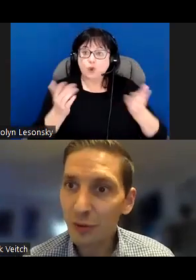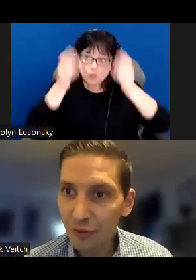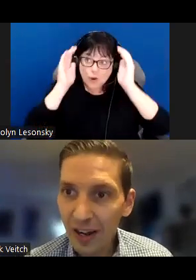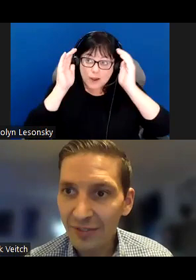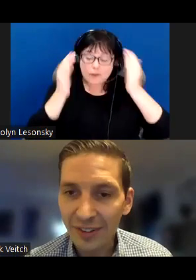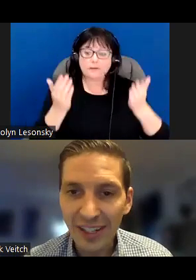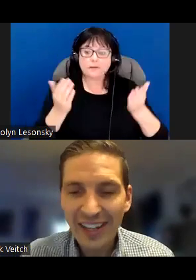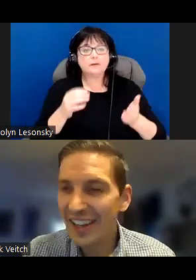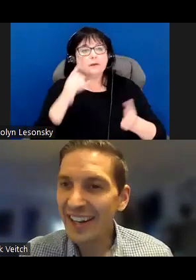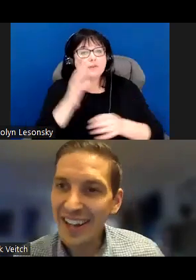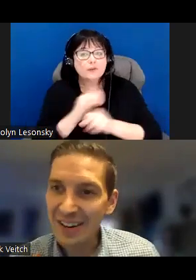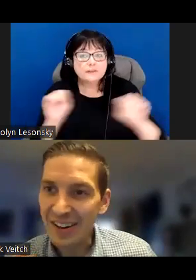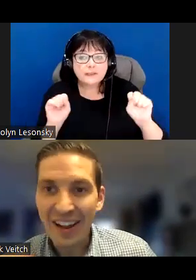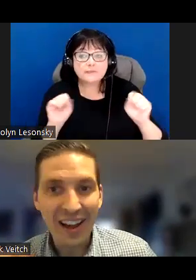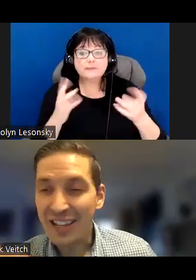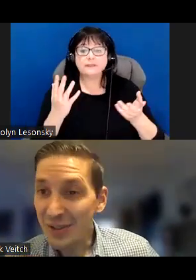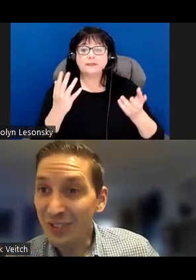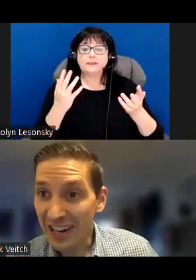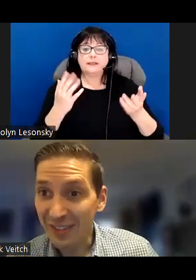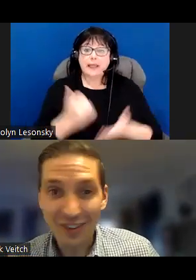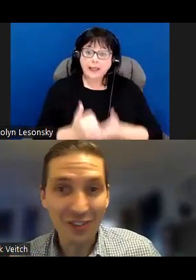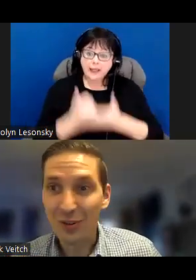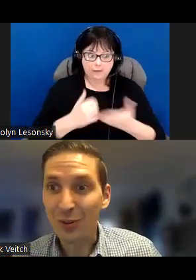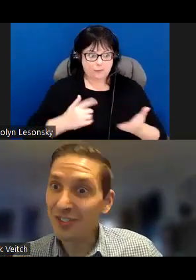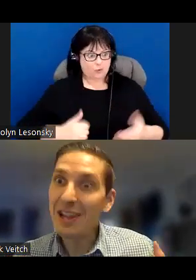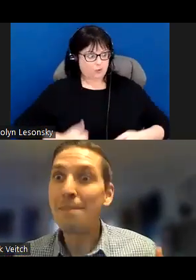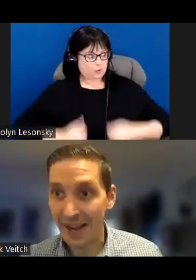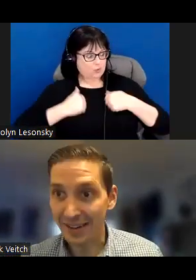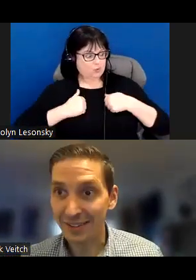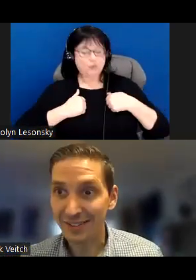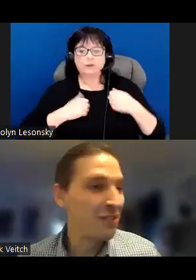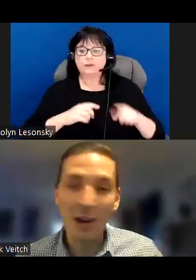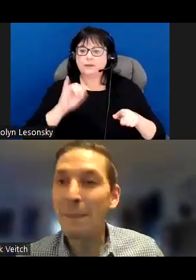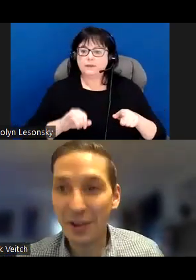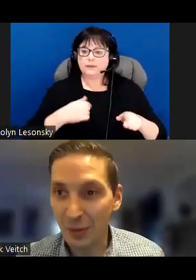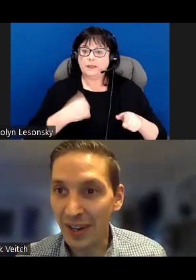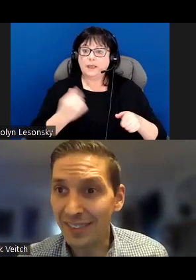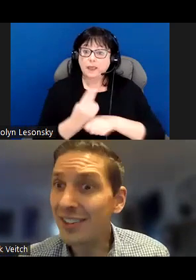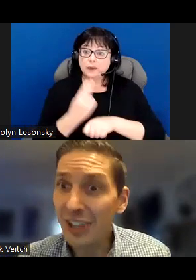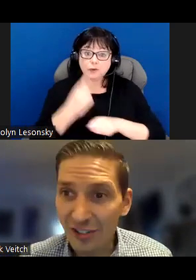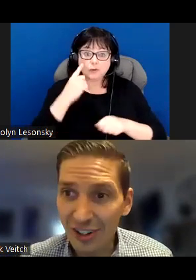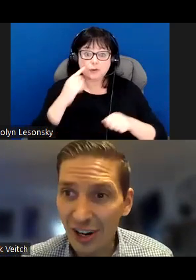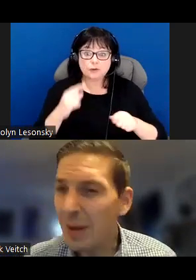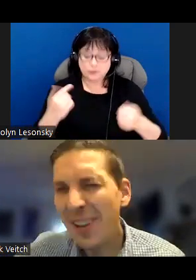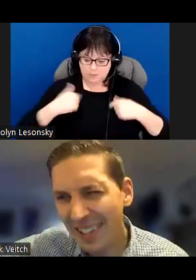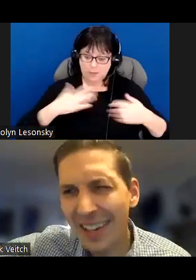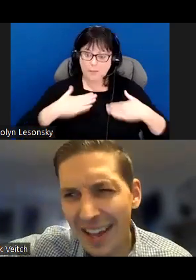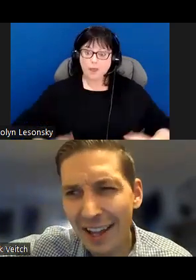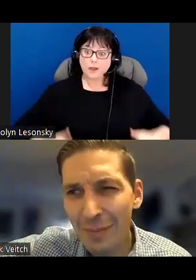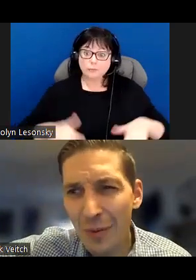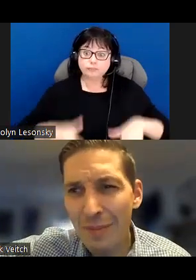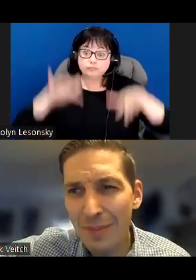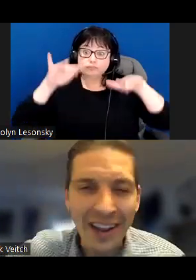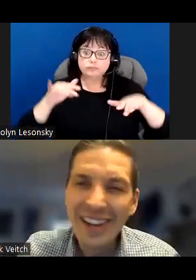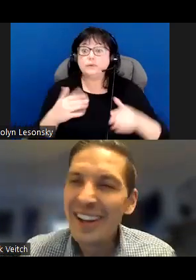safety, for survival. And again, I use that elevation to step back, to jump out of the way, to dodge a car, maybe to